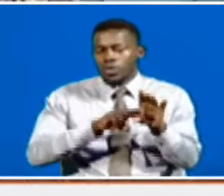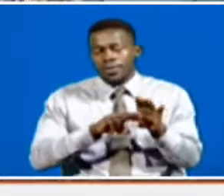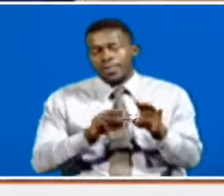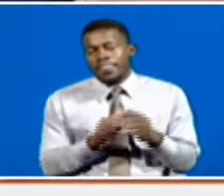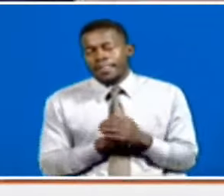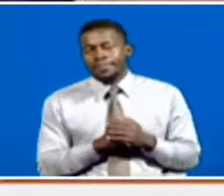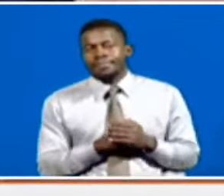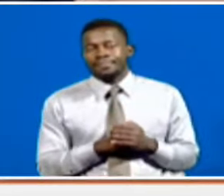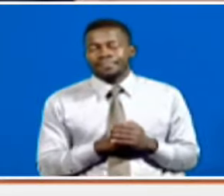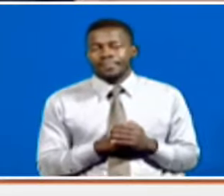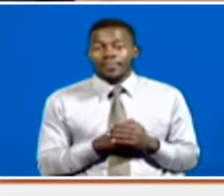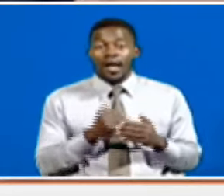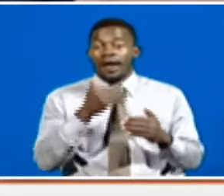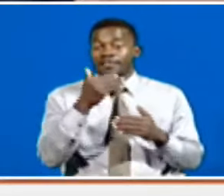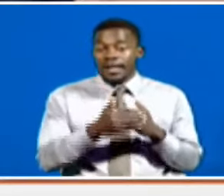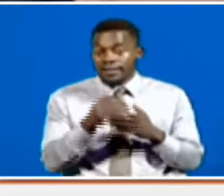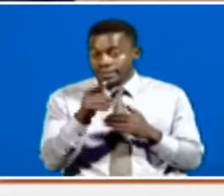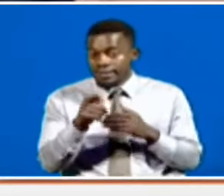World Skills International,